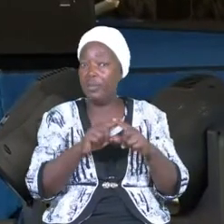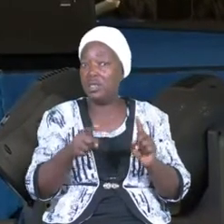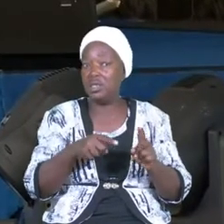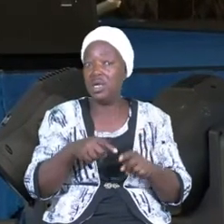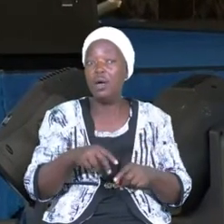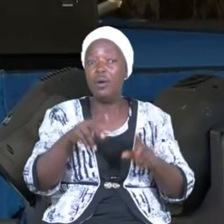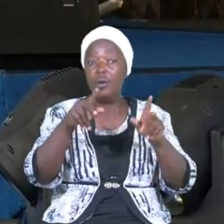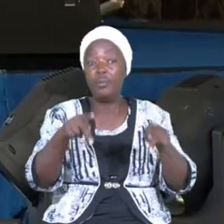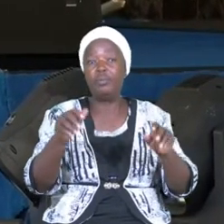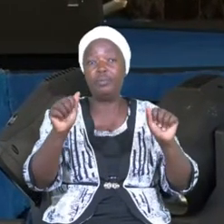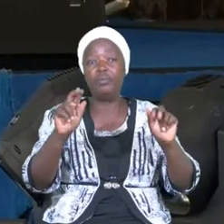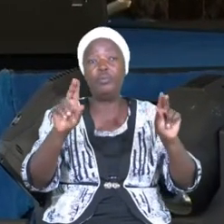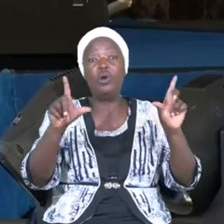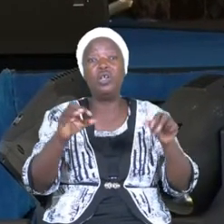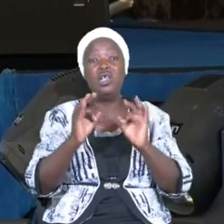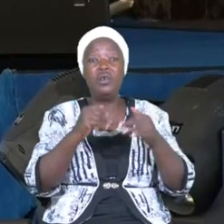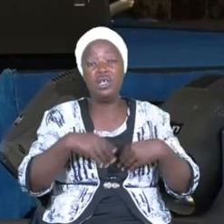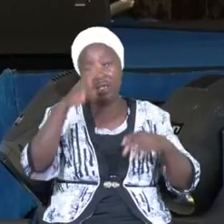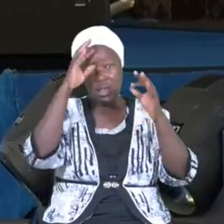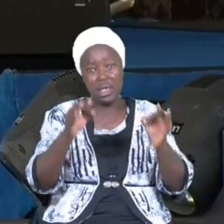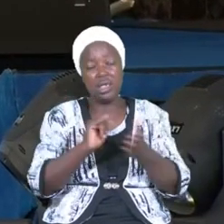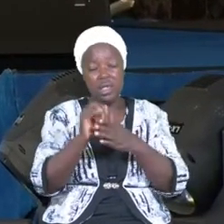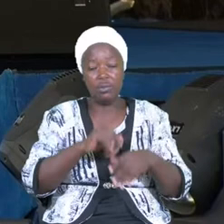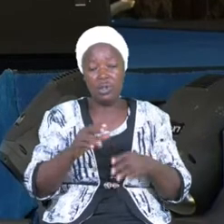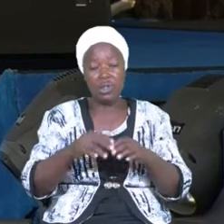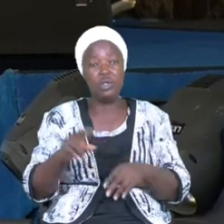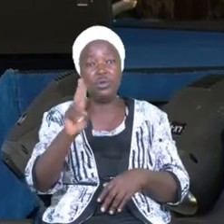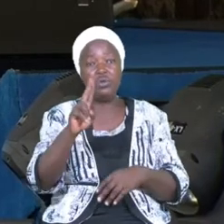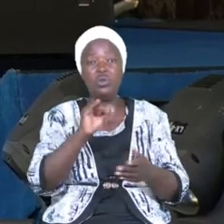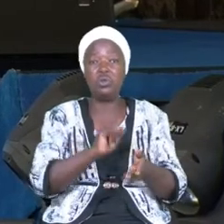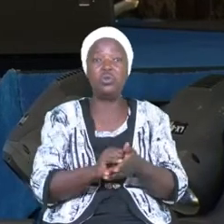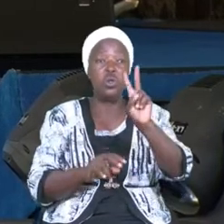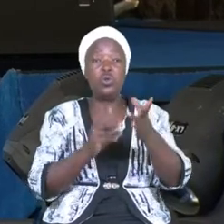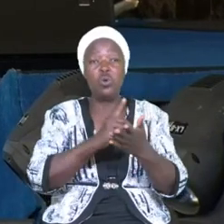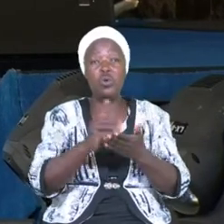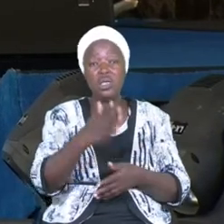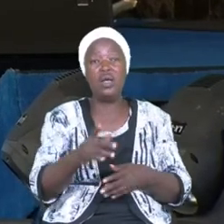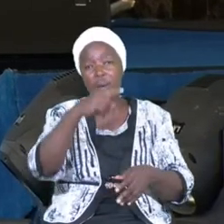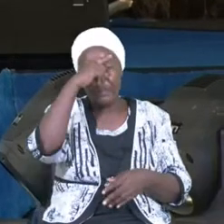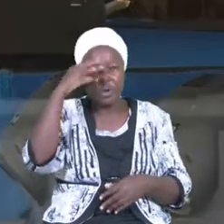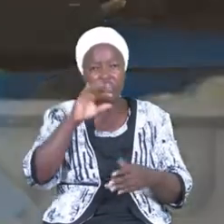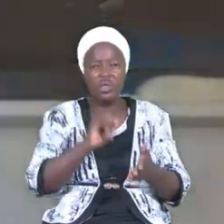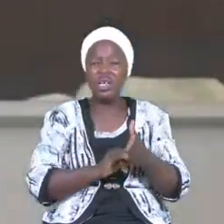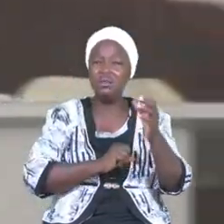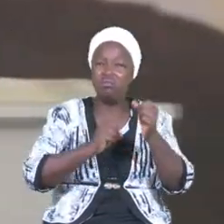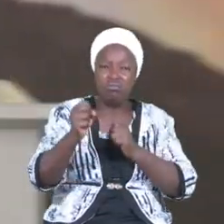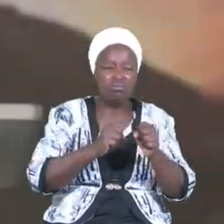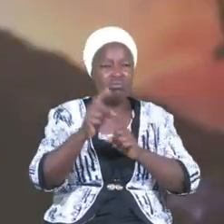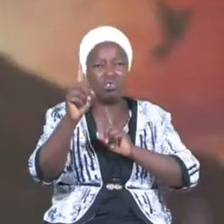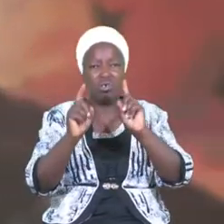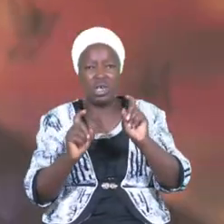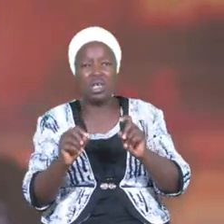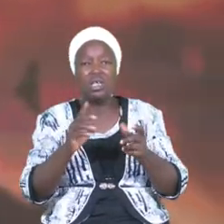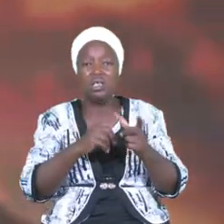had decided he would spend about 2 weeks there, because of that contending trial, he